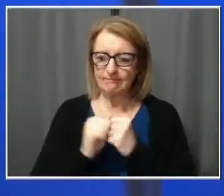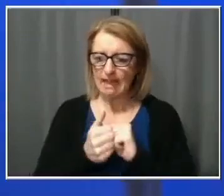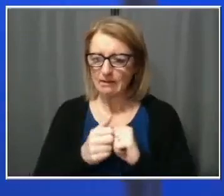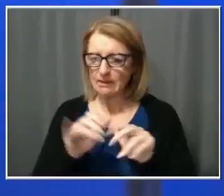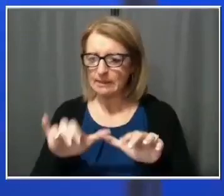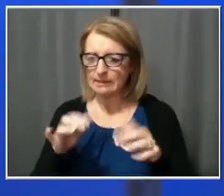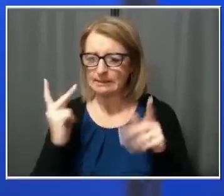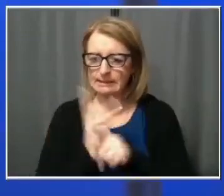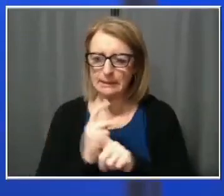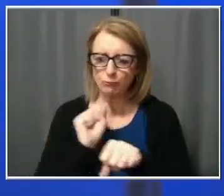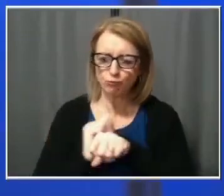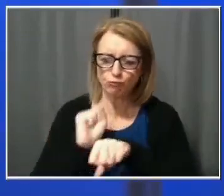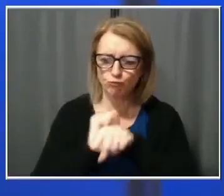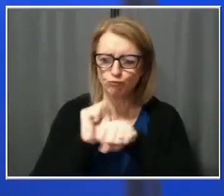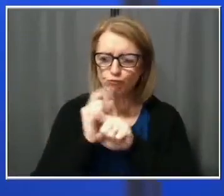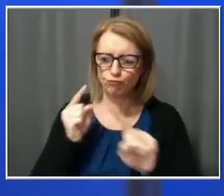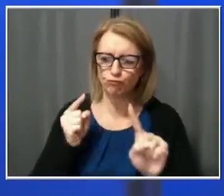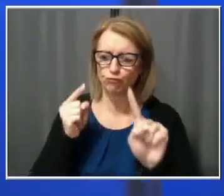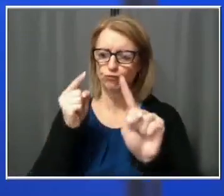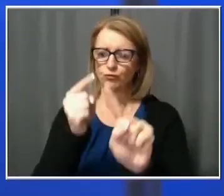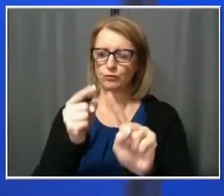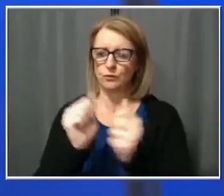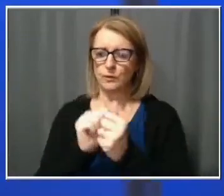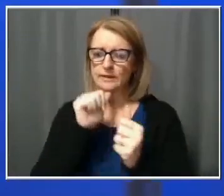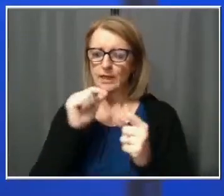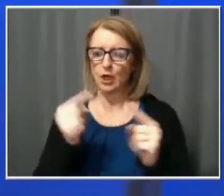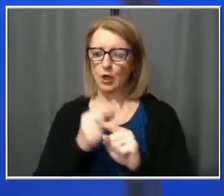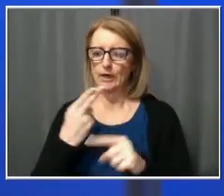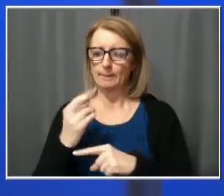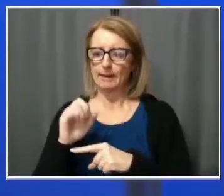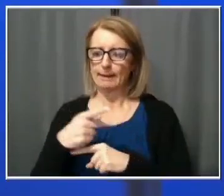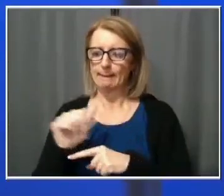keep working towards my goals with not hurting my hip anymore.